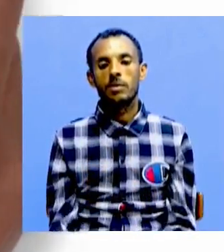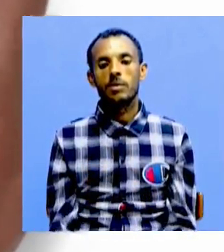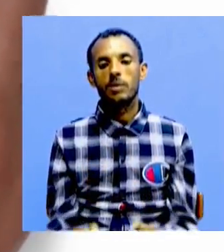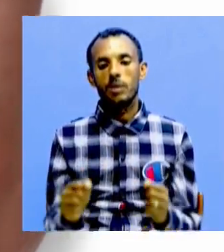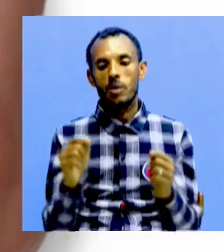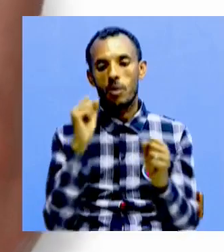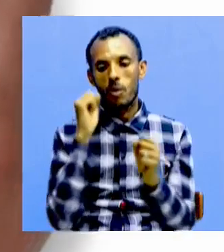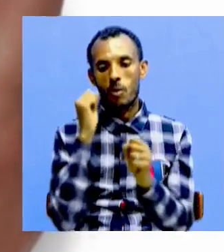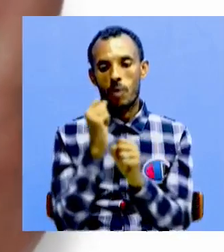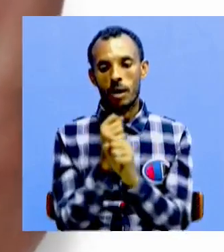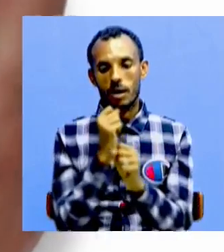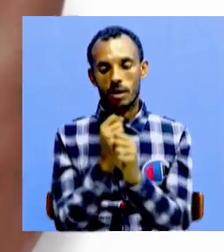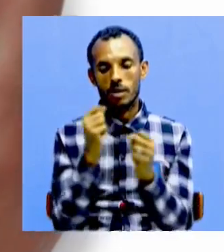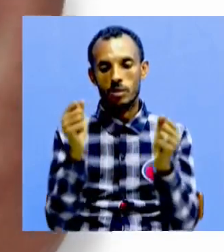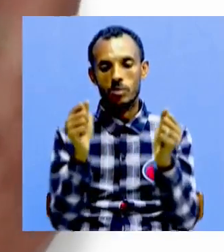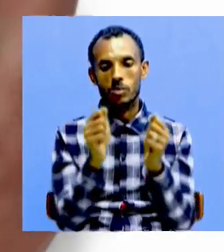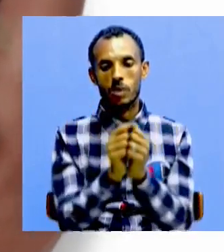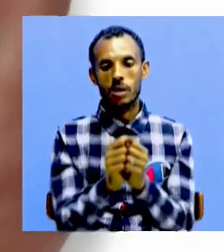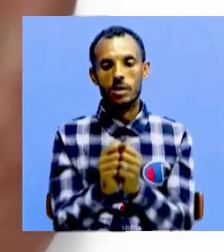together